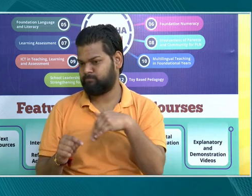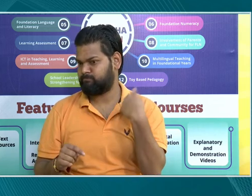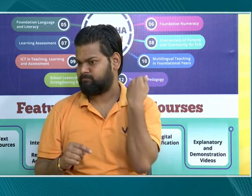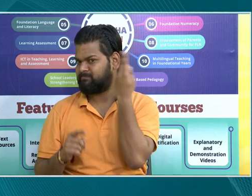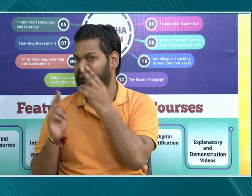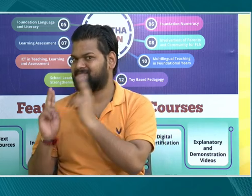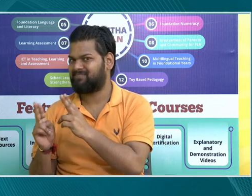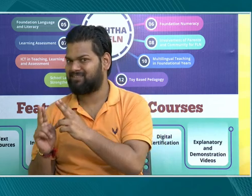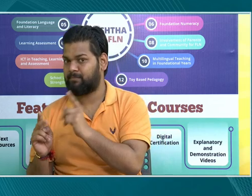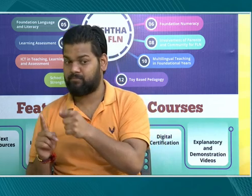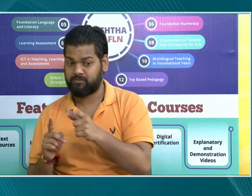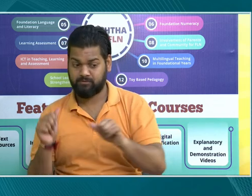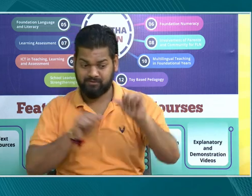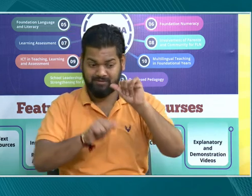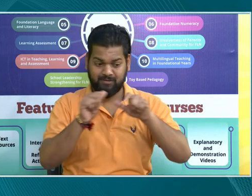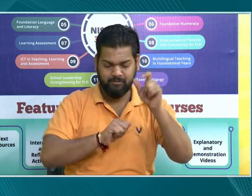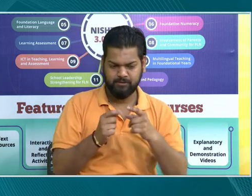it.